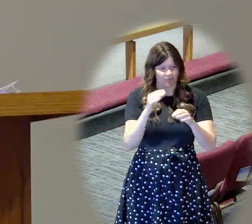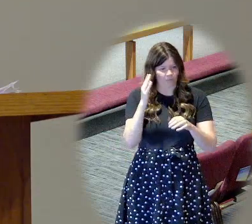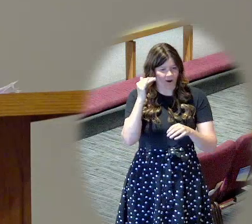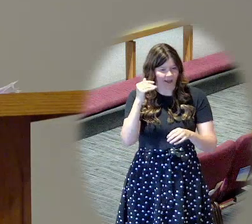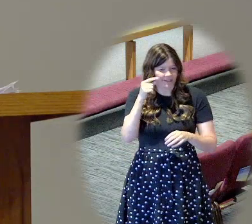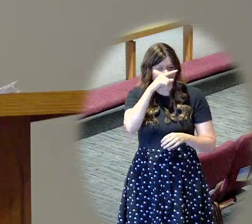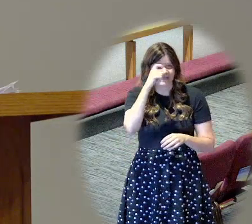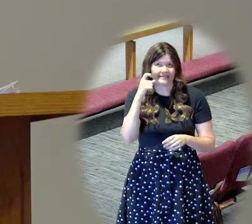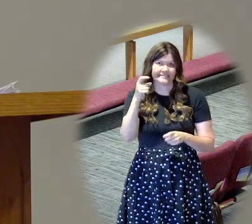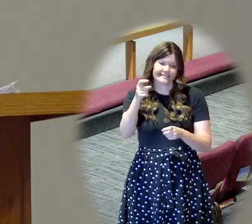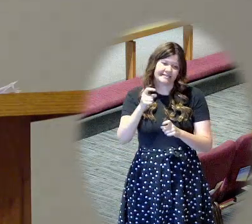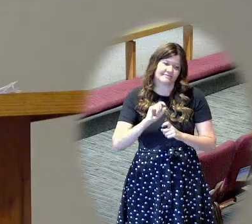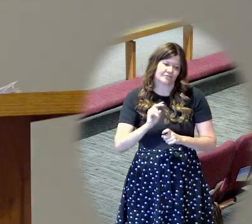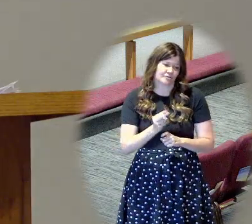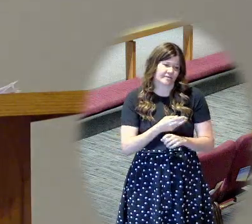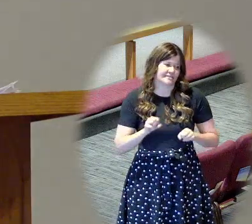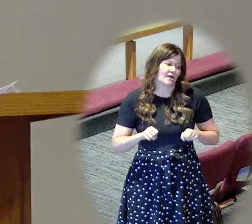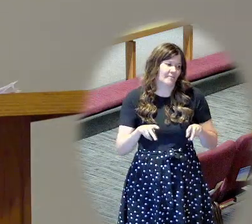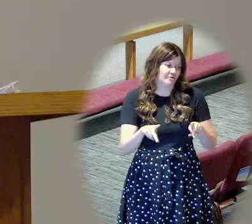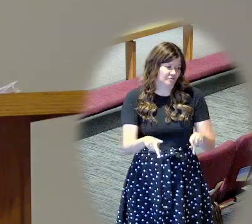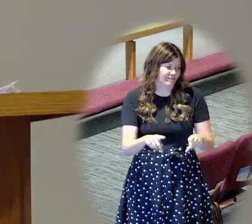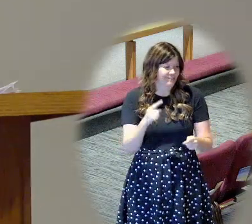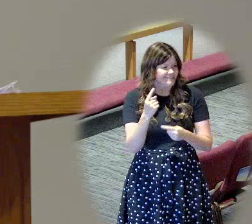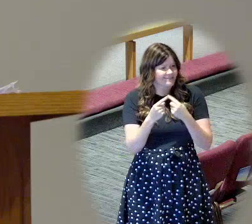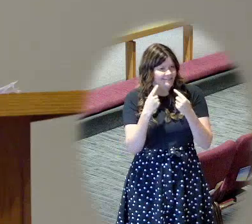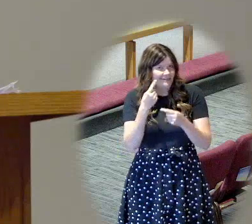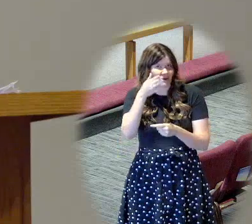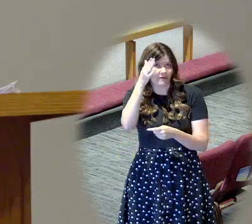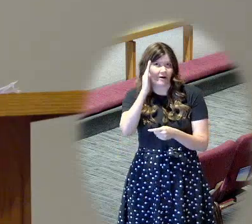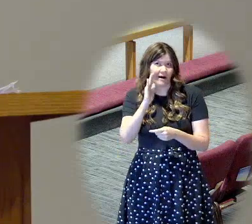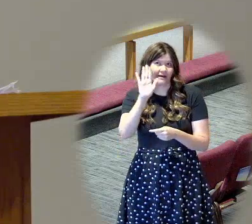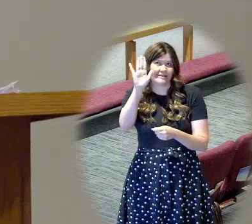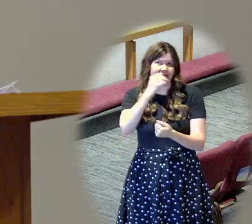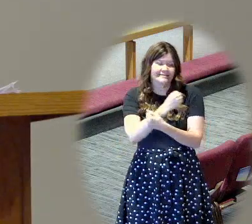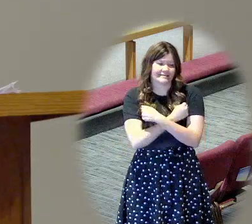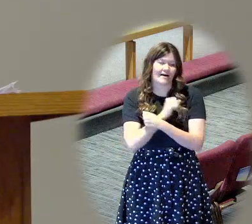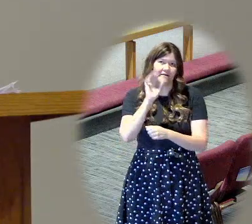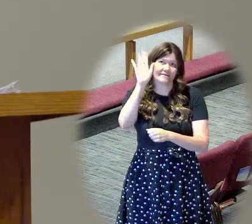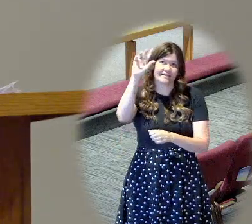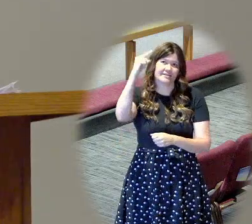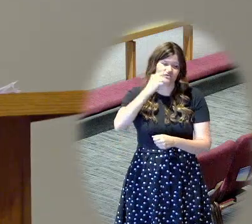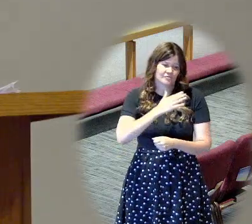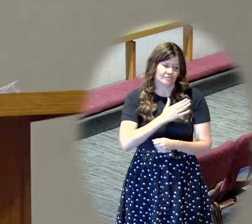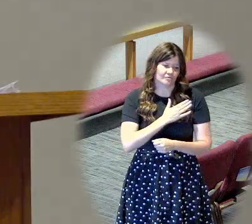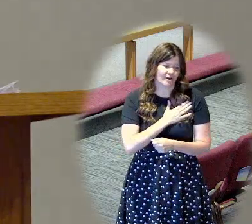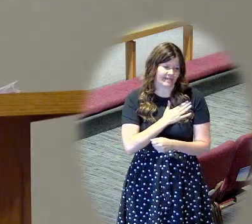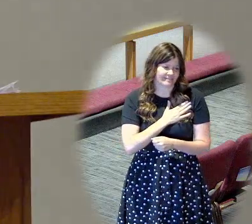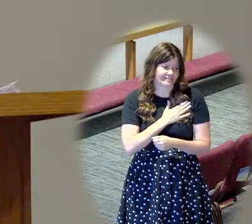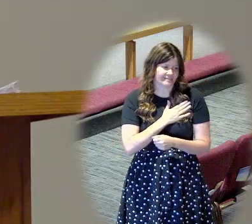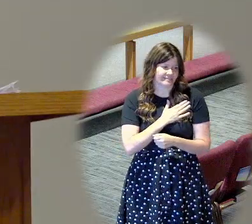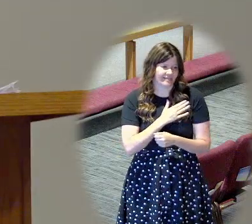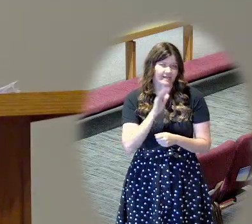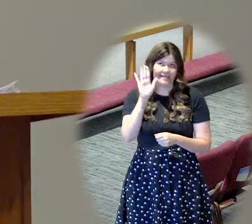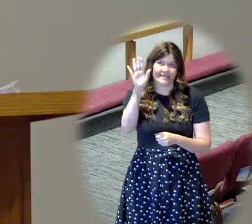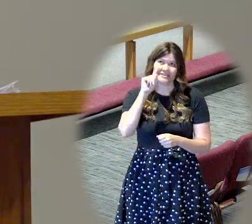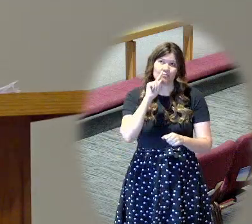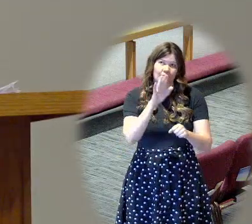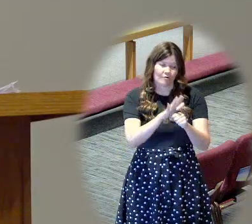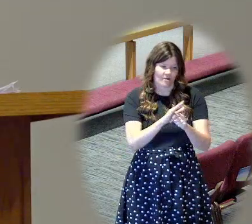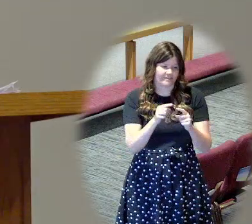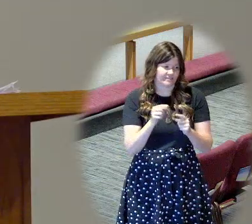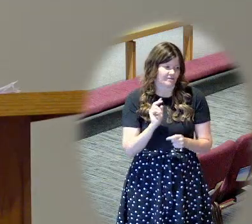provide us an opportunity to reflect on God's love, God's grace, God's providence for us as we just feel